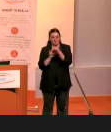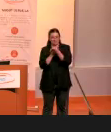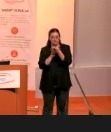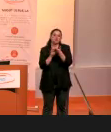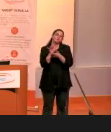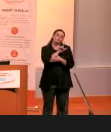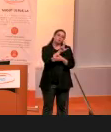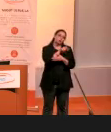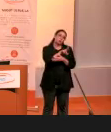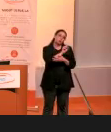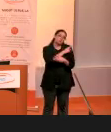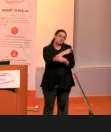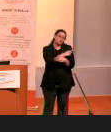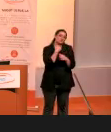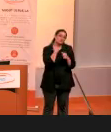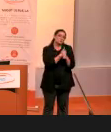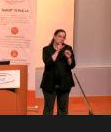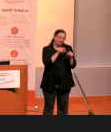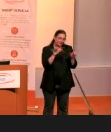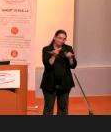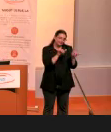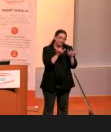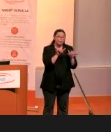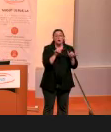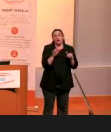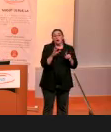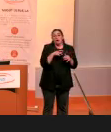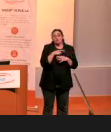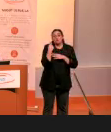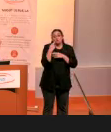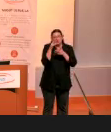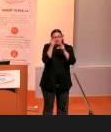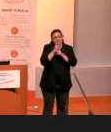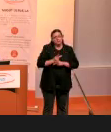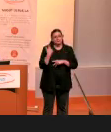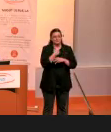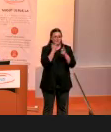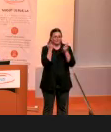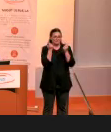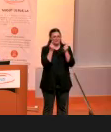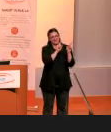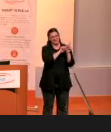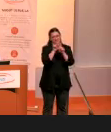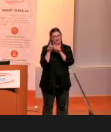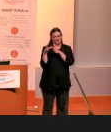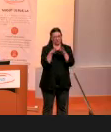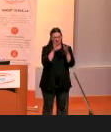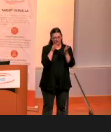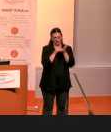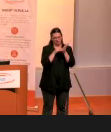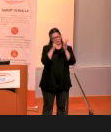lupus patients as well. And what these risk calculators will do, there's a number of different ones that doctors will